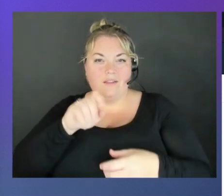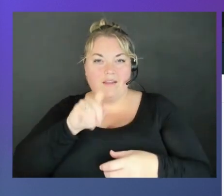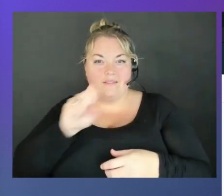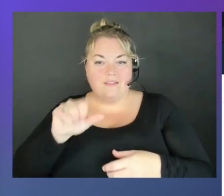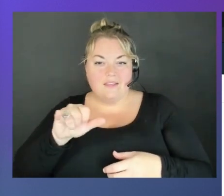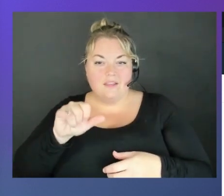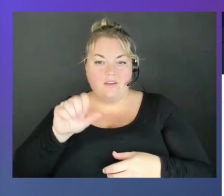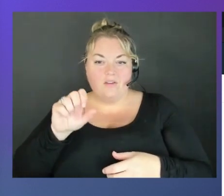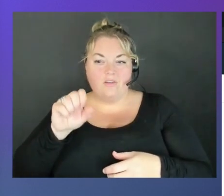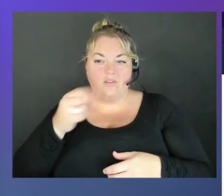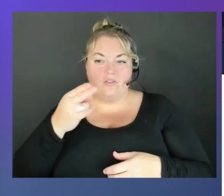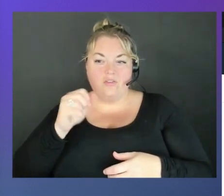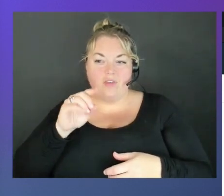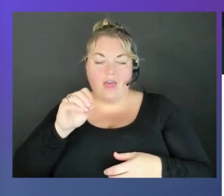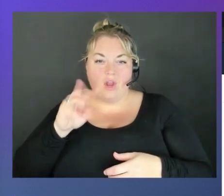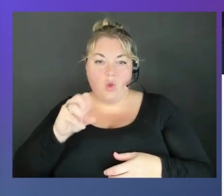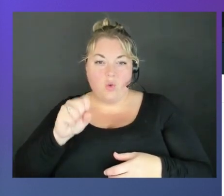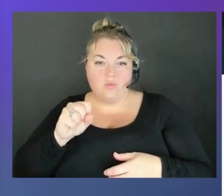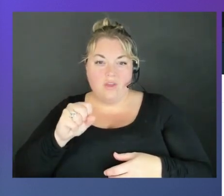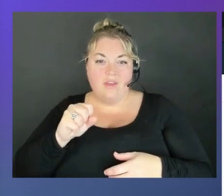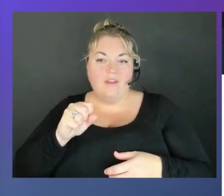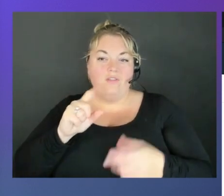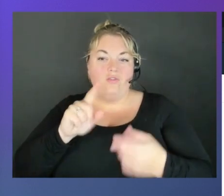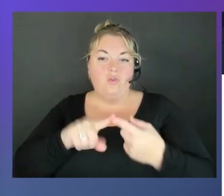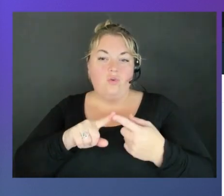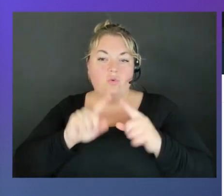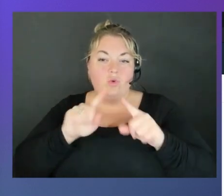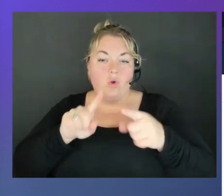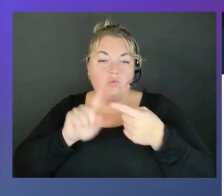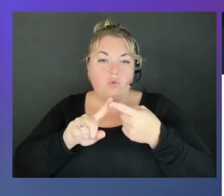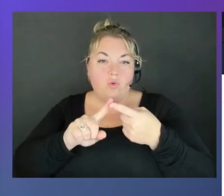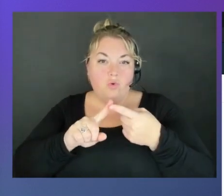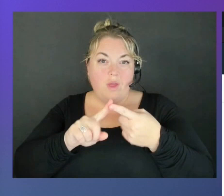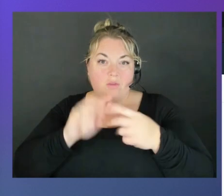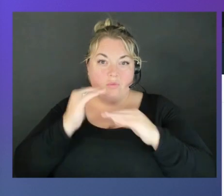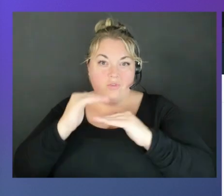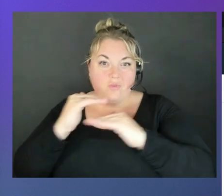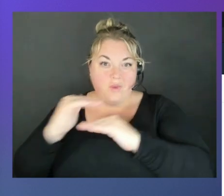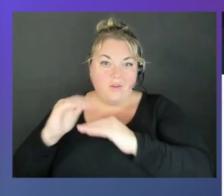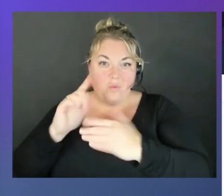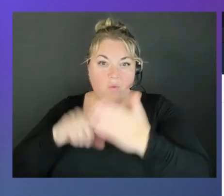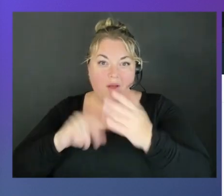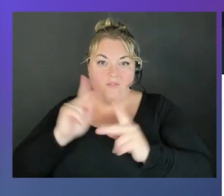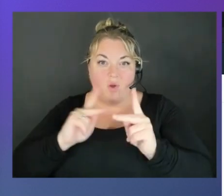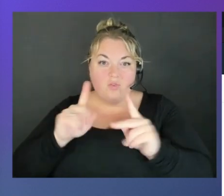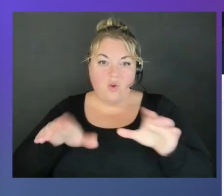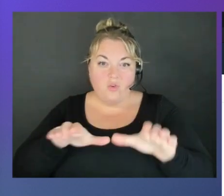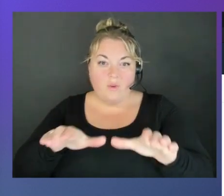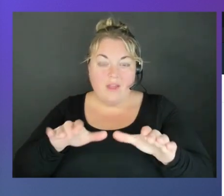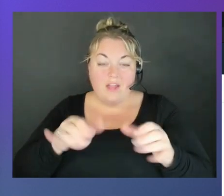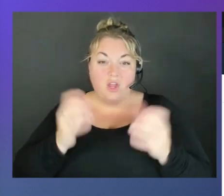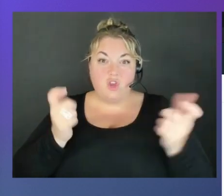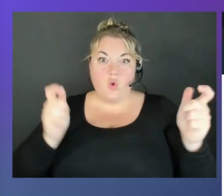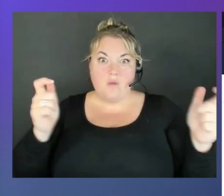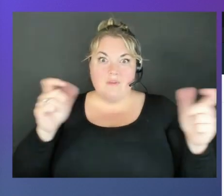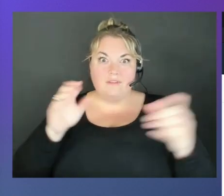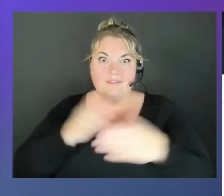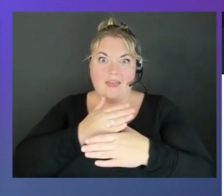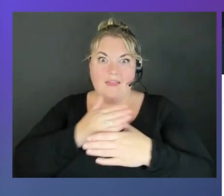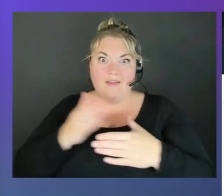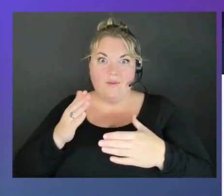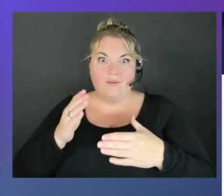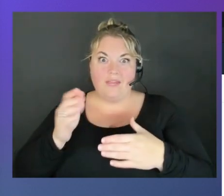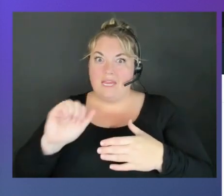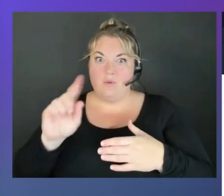Etsy Pass to go through and further restrict what folks are doing just at an enormous scale, just about anywhere where the compute lies.